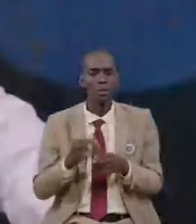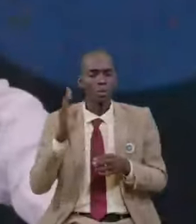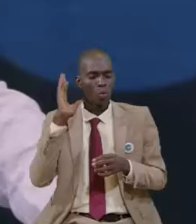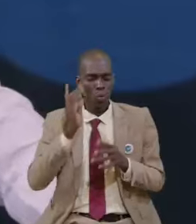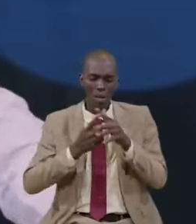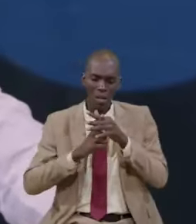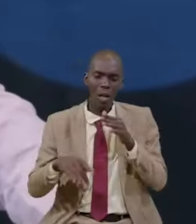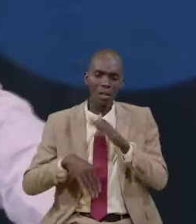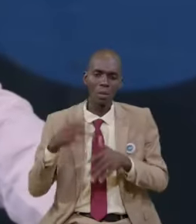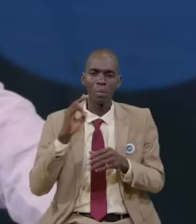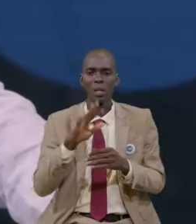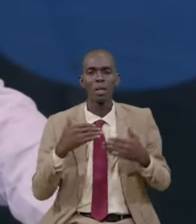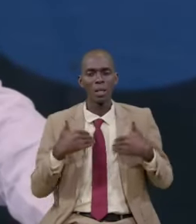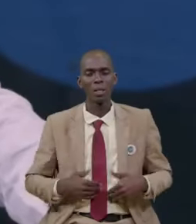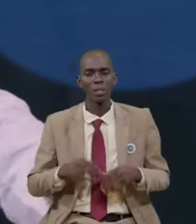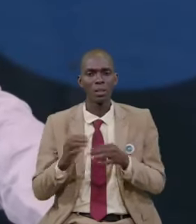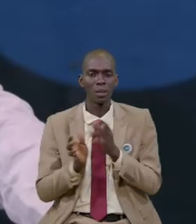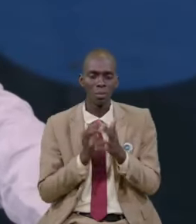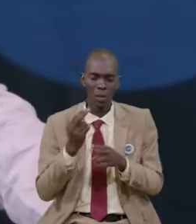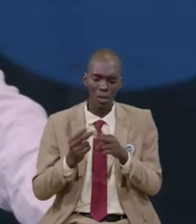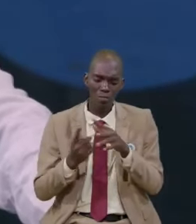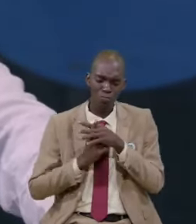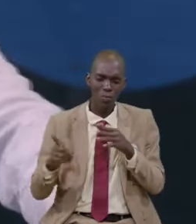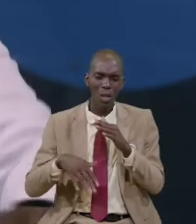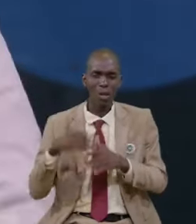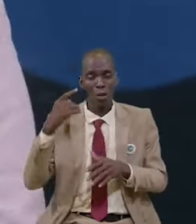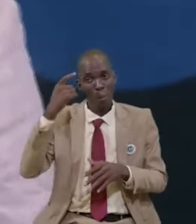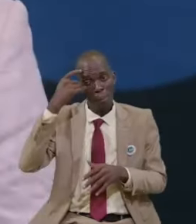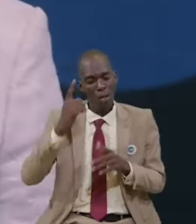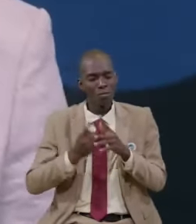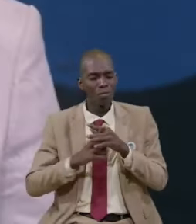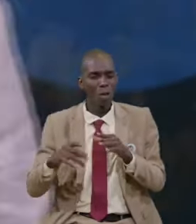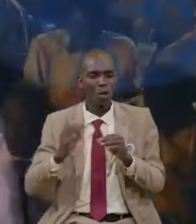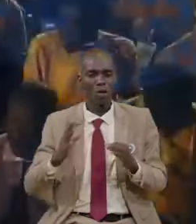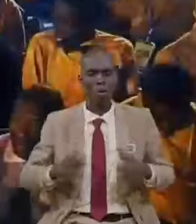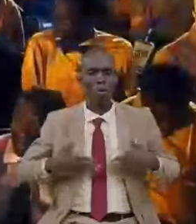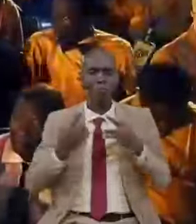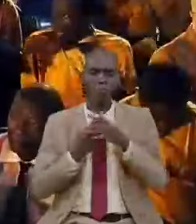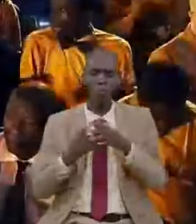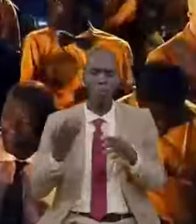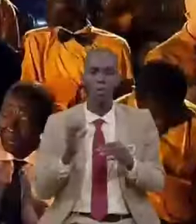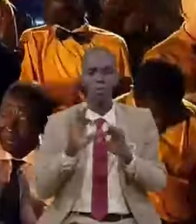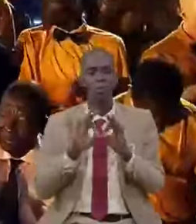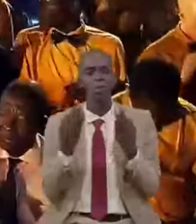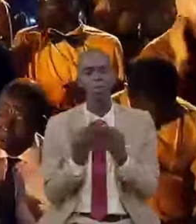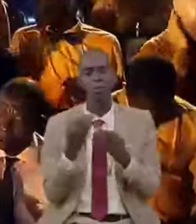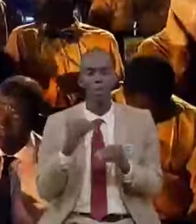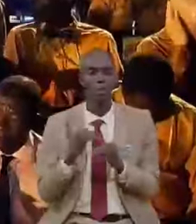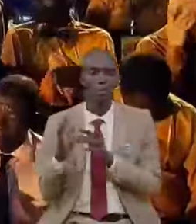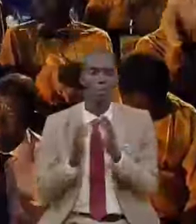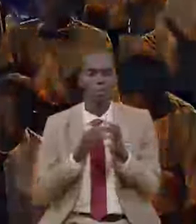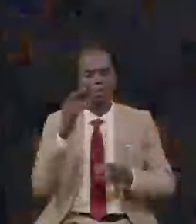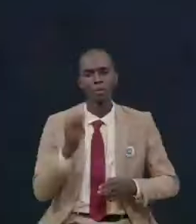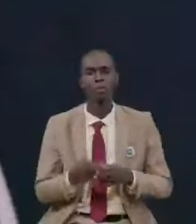brain, come out of your life, come out of your family in Jesus' name. And then